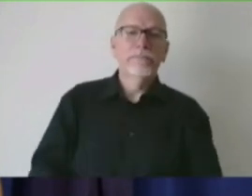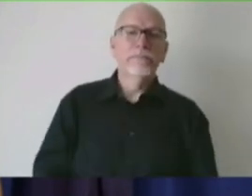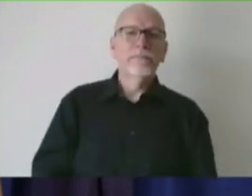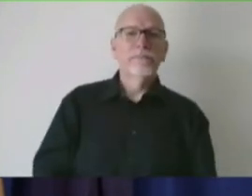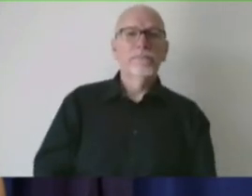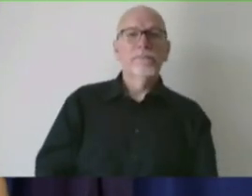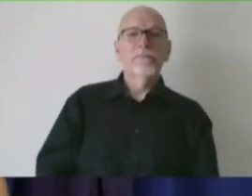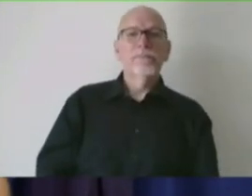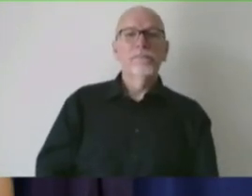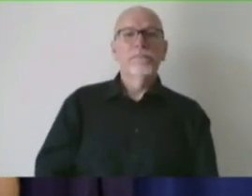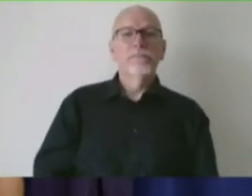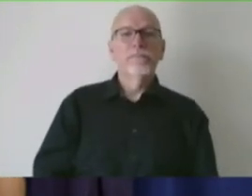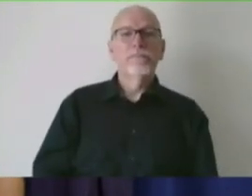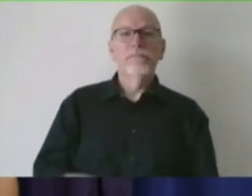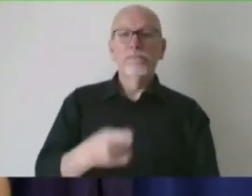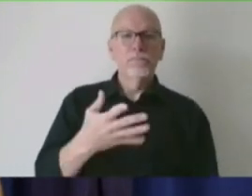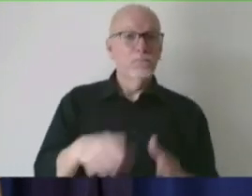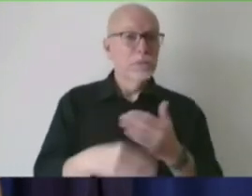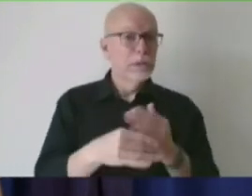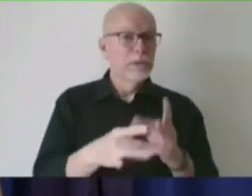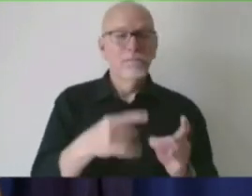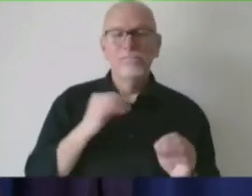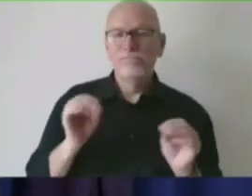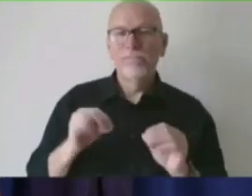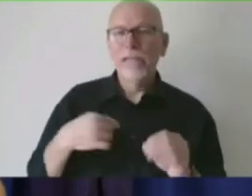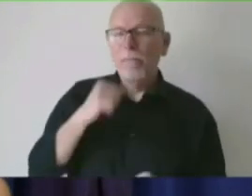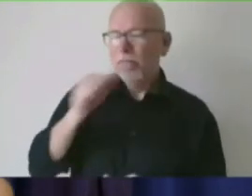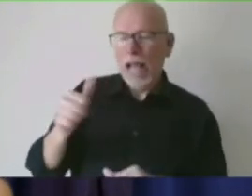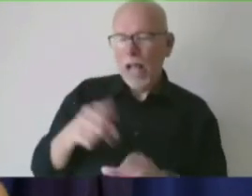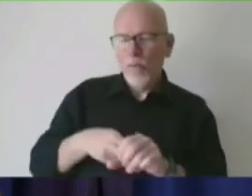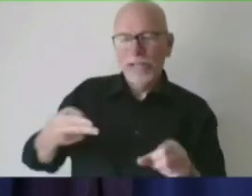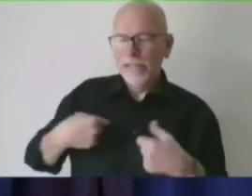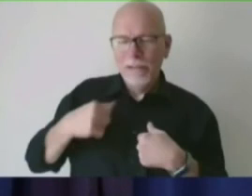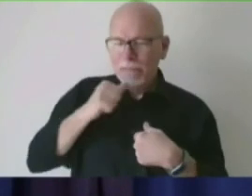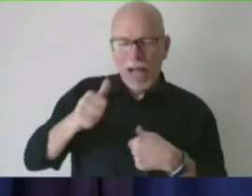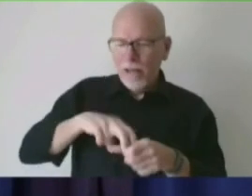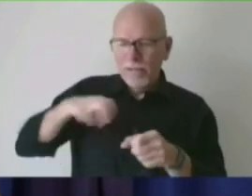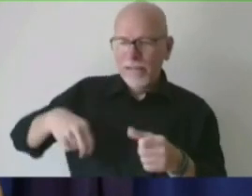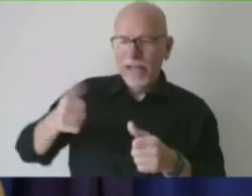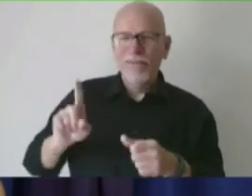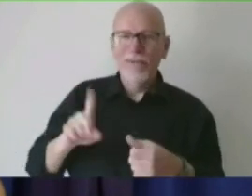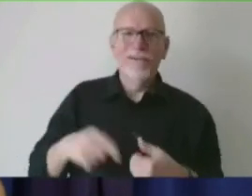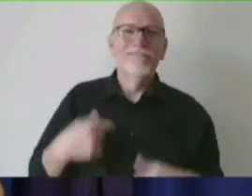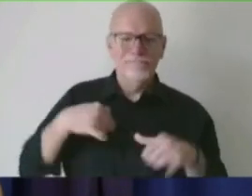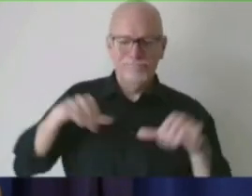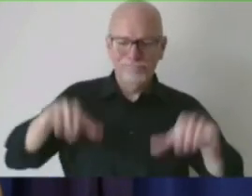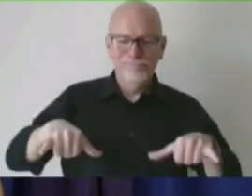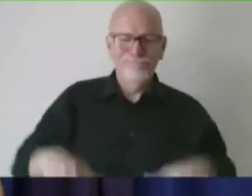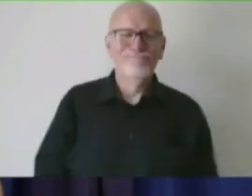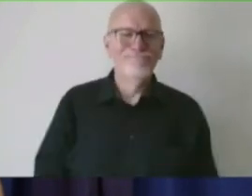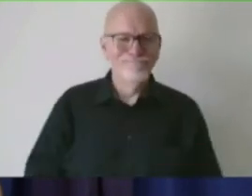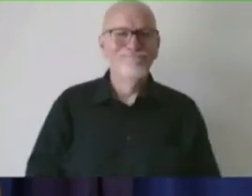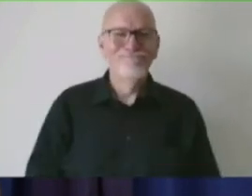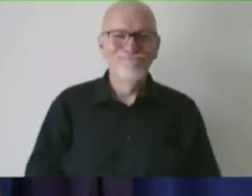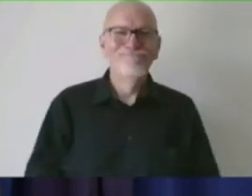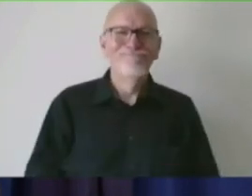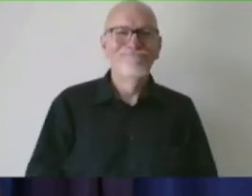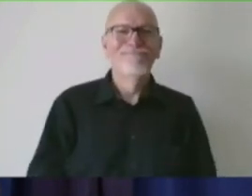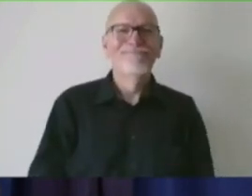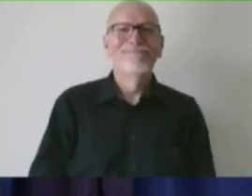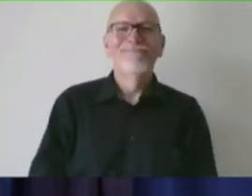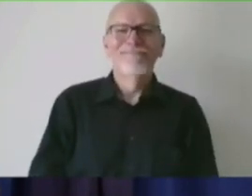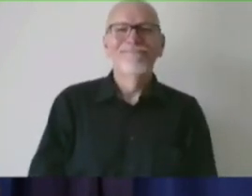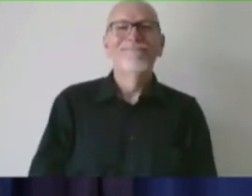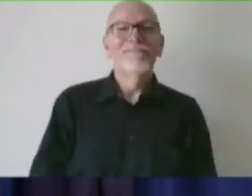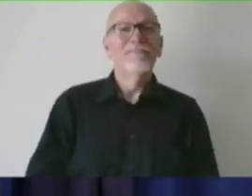you're not leaving, are you? I'm not going anywhere. You wouldn't let me. If she announced it now, I'd probably just leave. All right, our